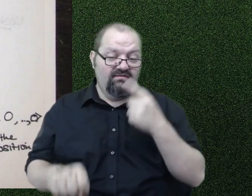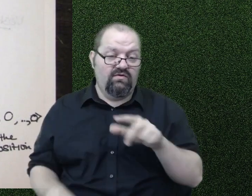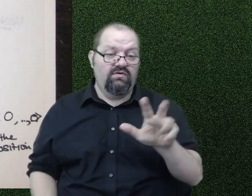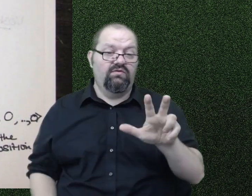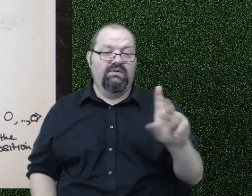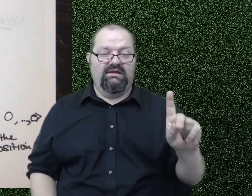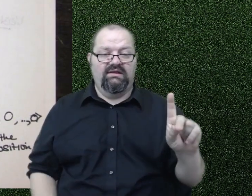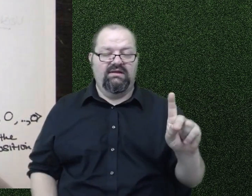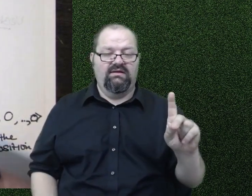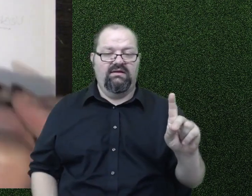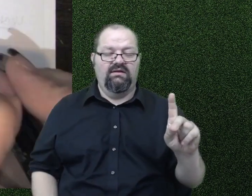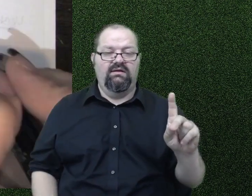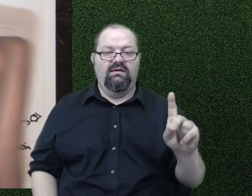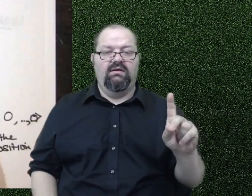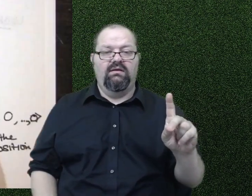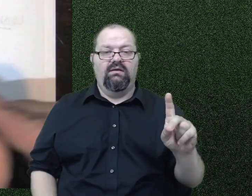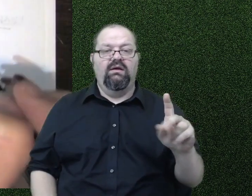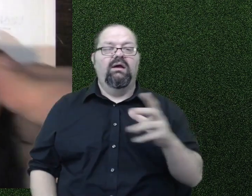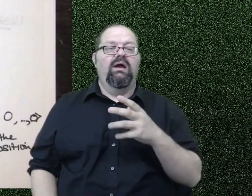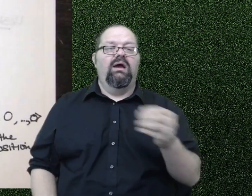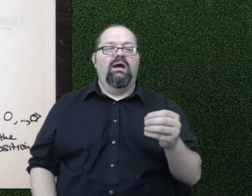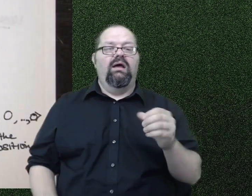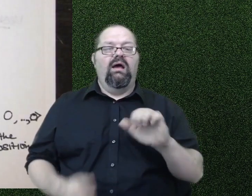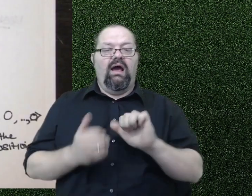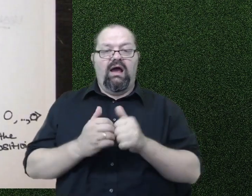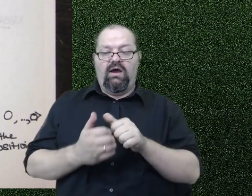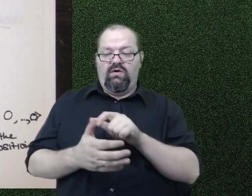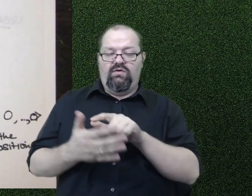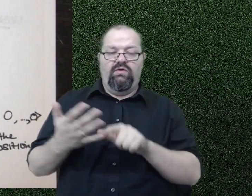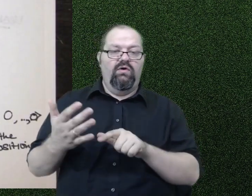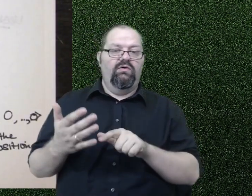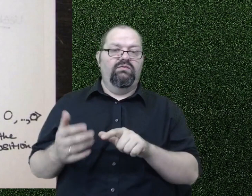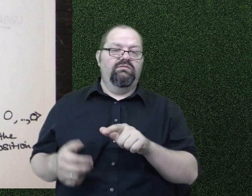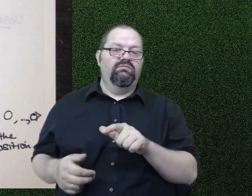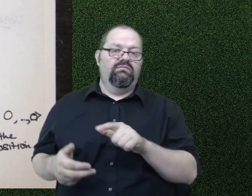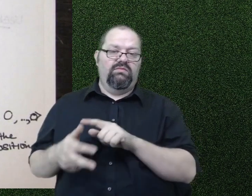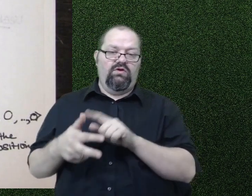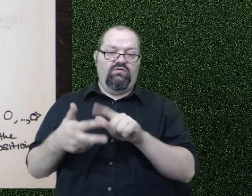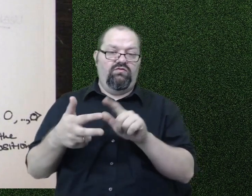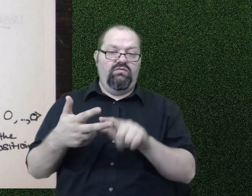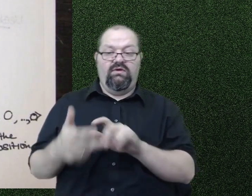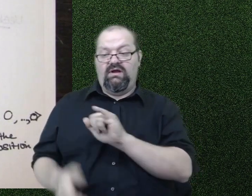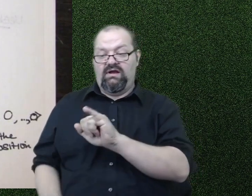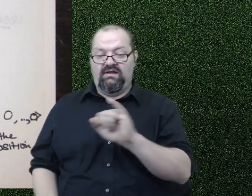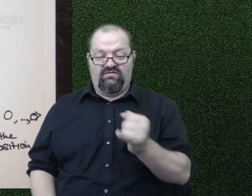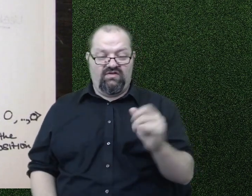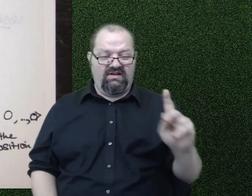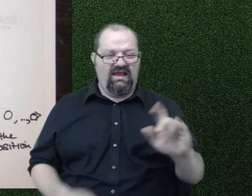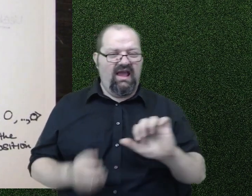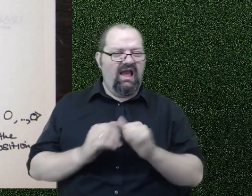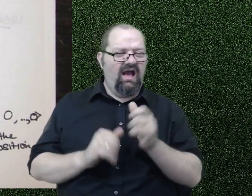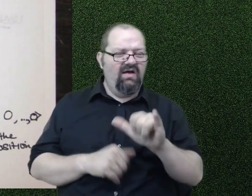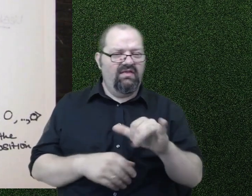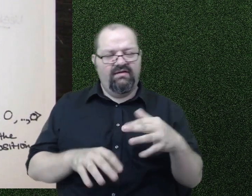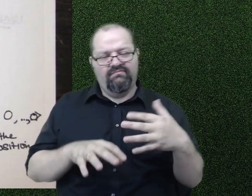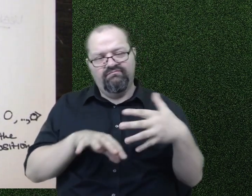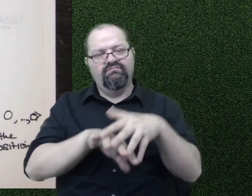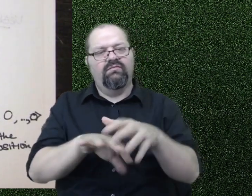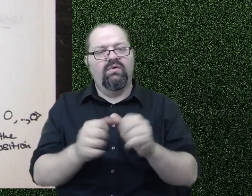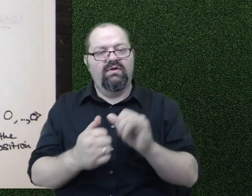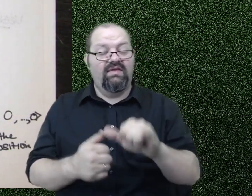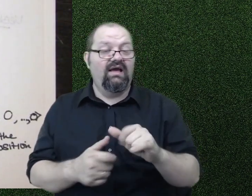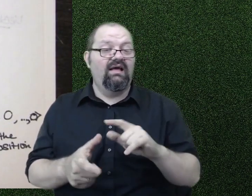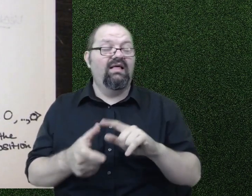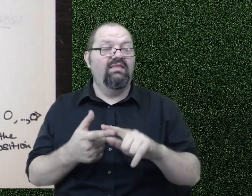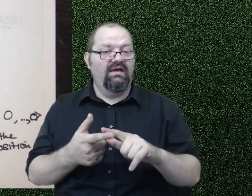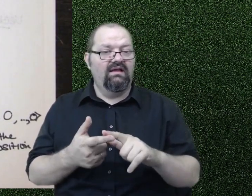dimensions, and how these 3 standard unit vectors play out, and just getting ourselves comfortable